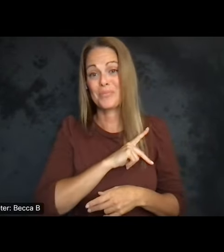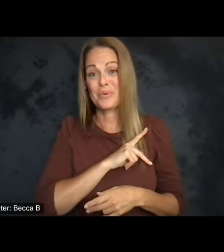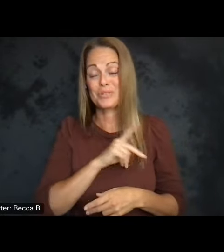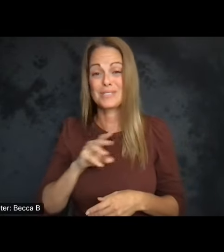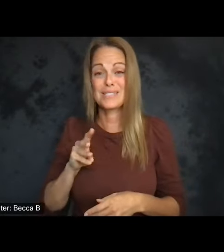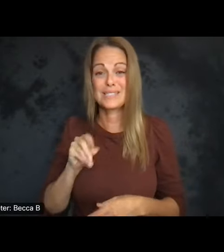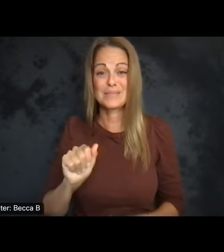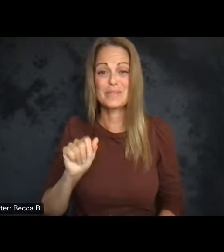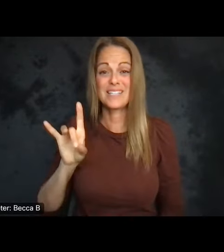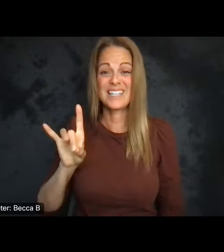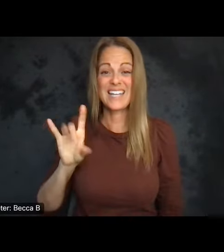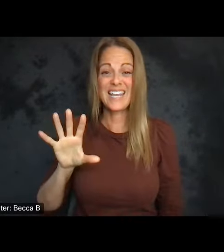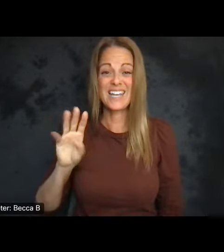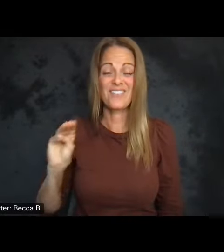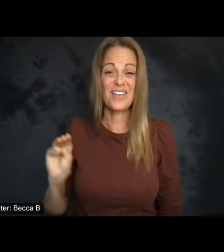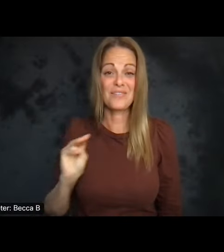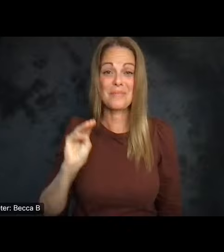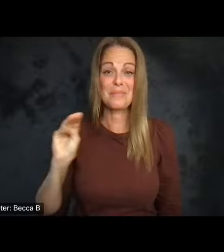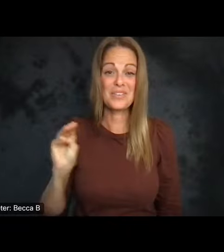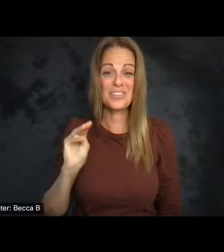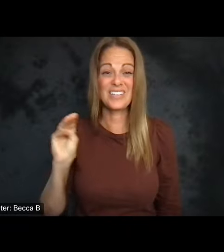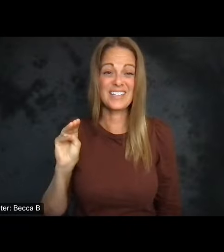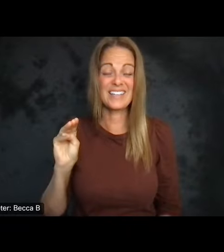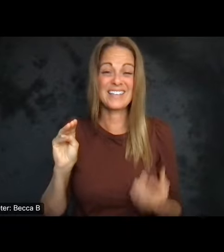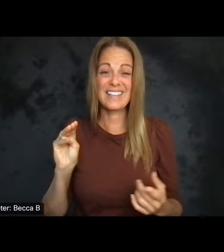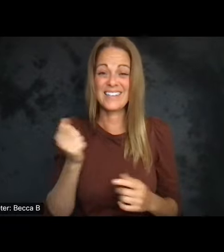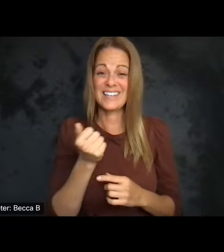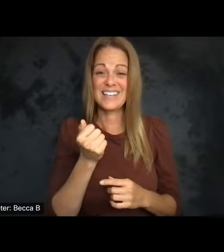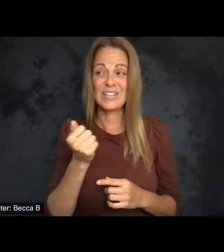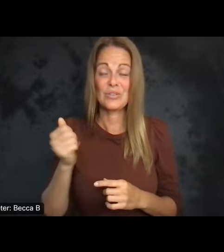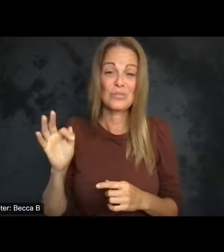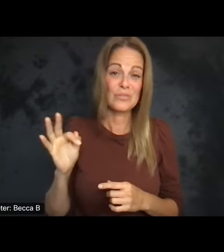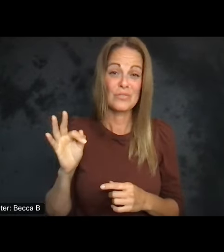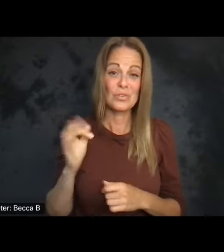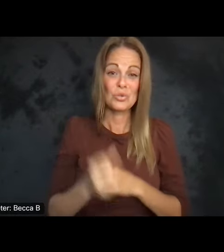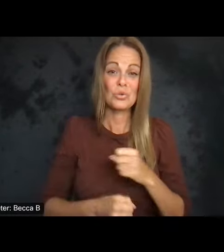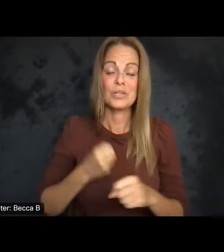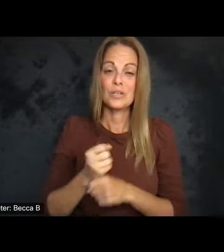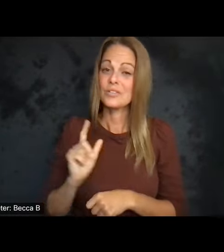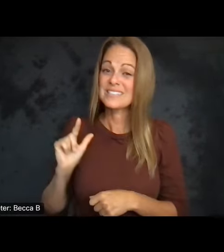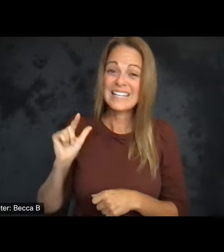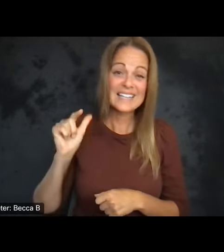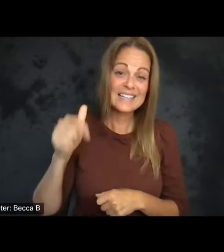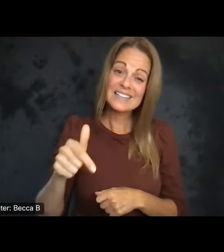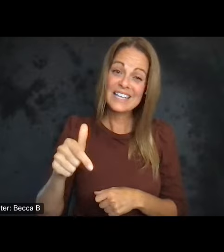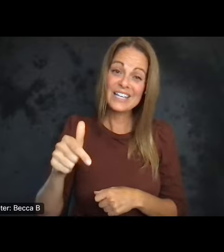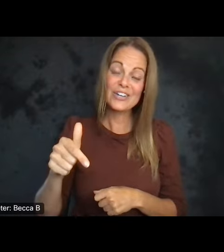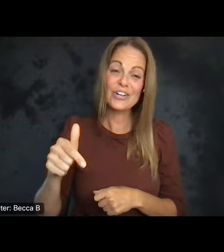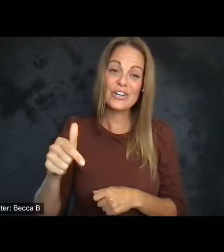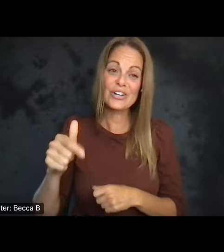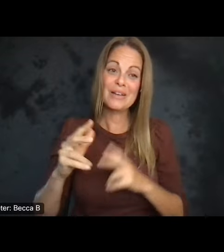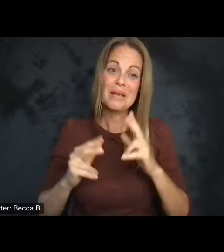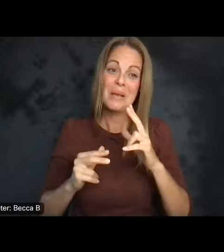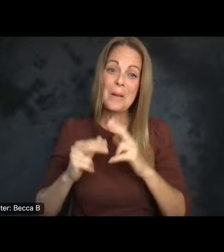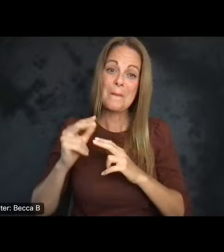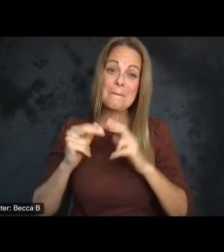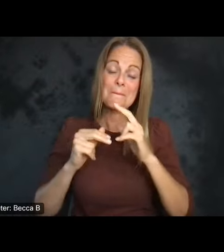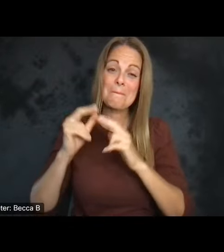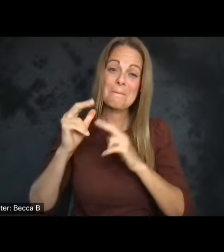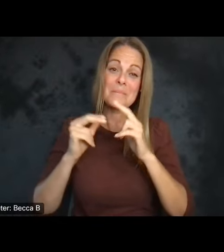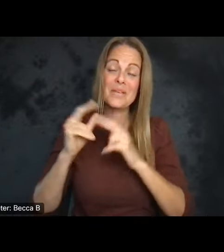85 million and then having to lap around in a few years to go build something that's going to be